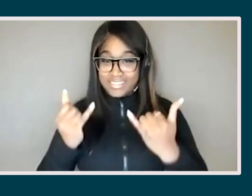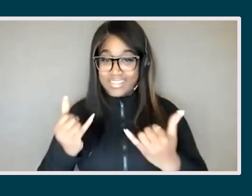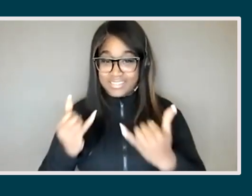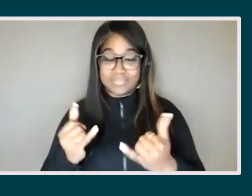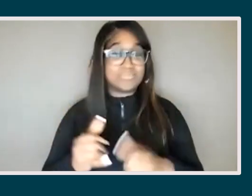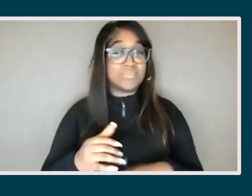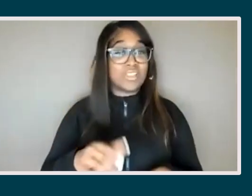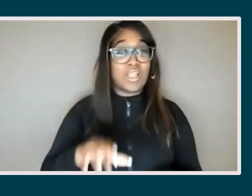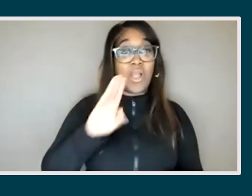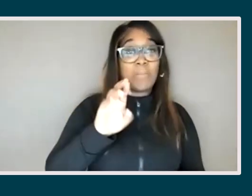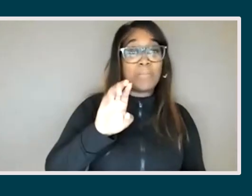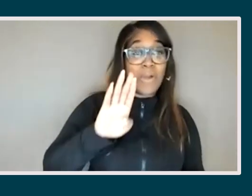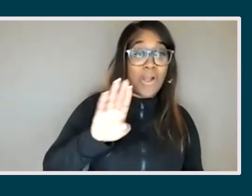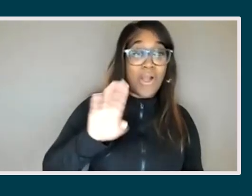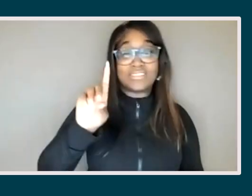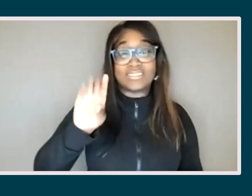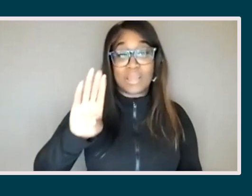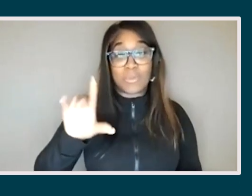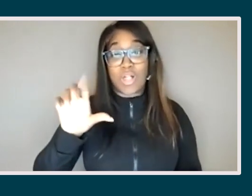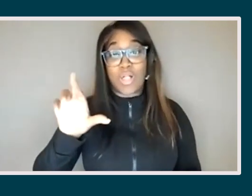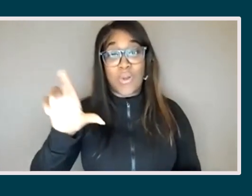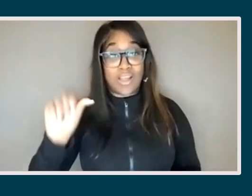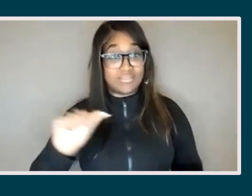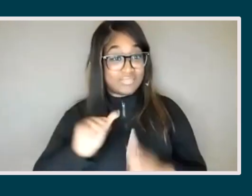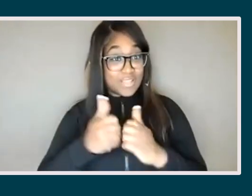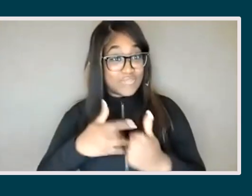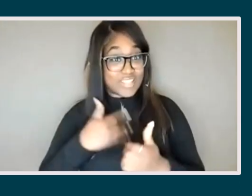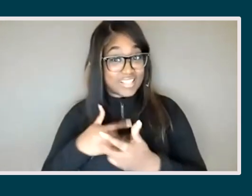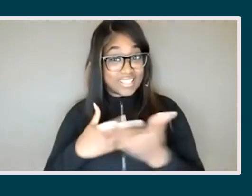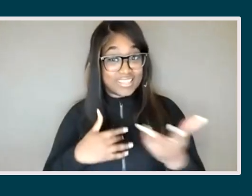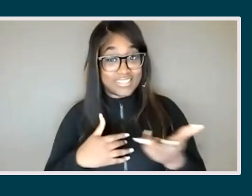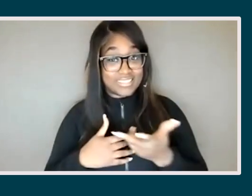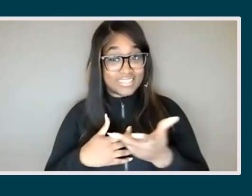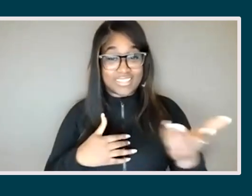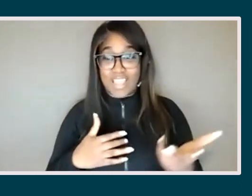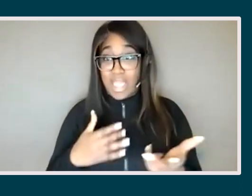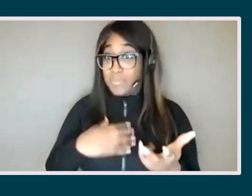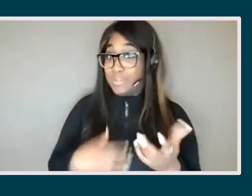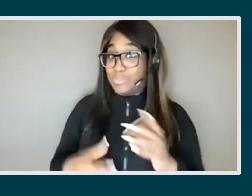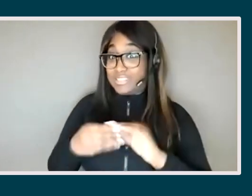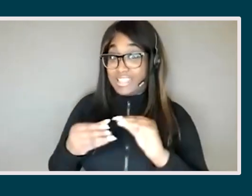Barb, Deborah, Laura, how did you feel? Anything you felt? I wish I had said this.